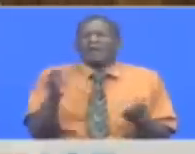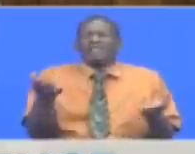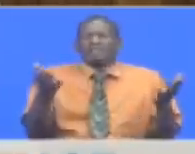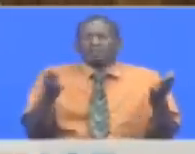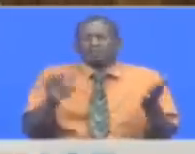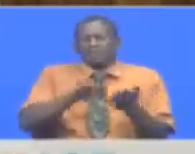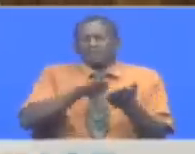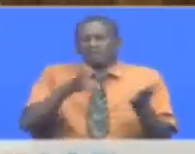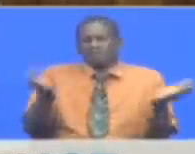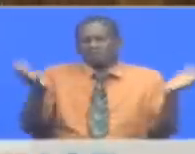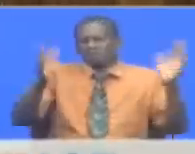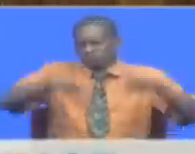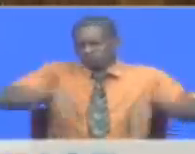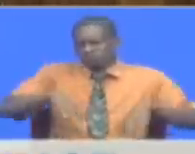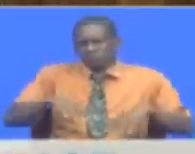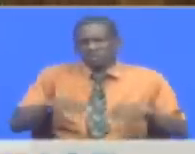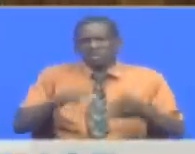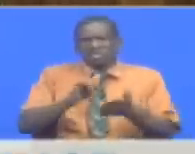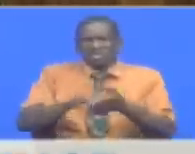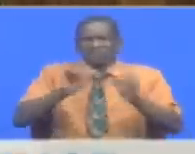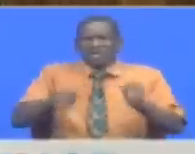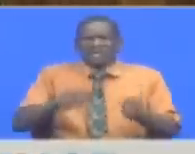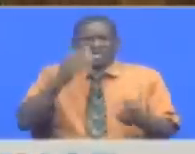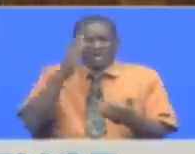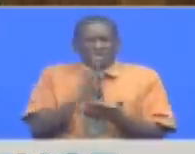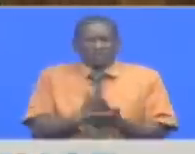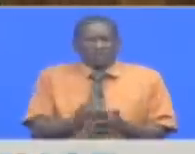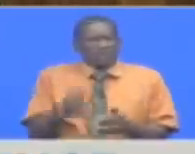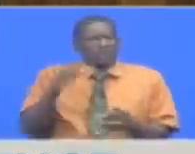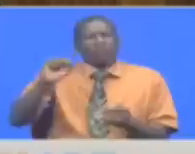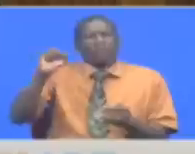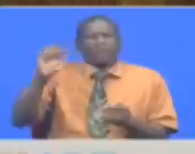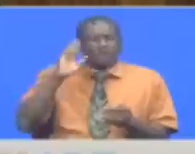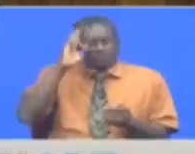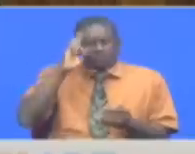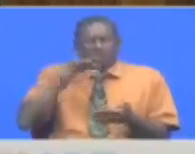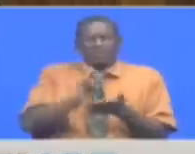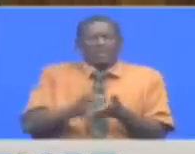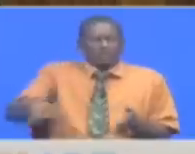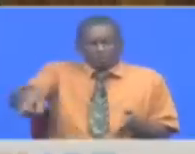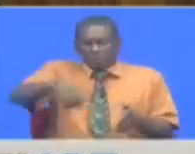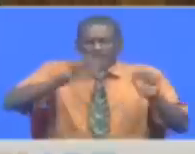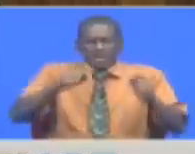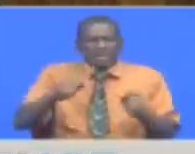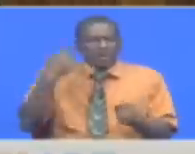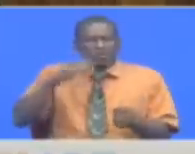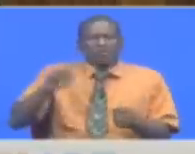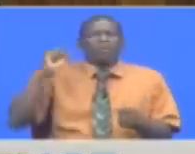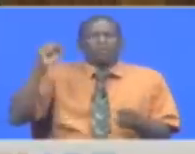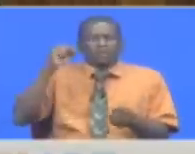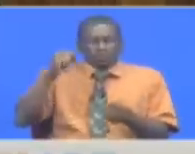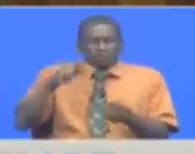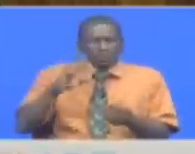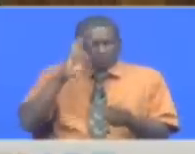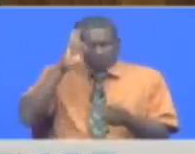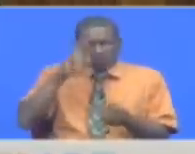that we could actually, for political reasons, deny our own